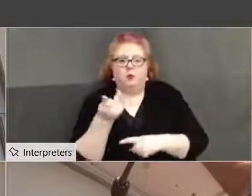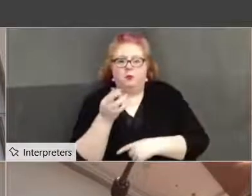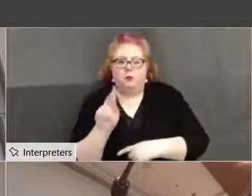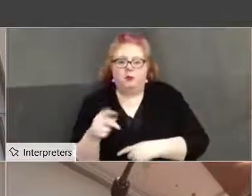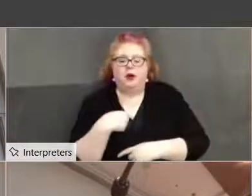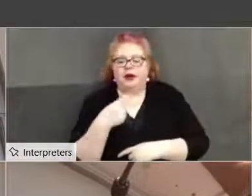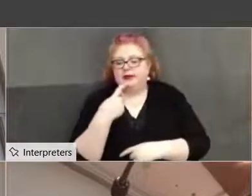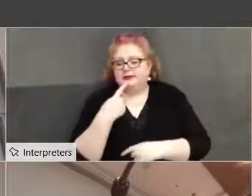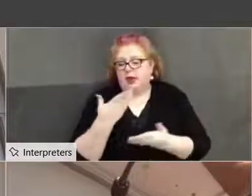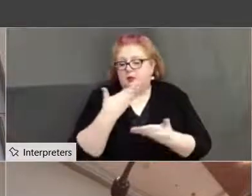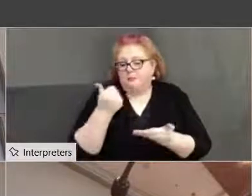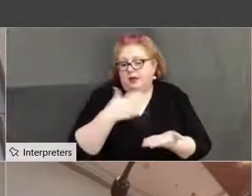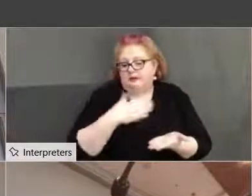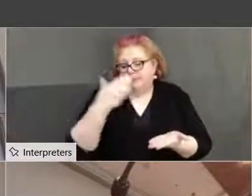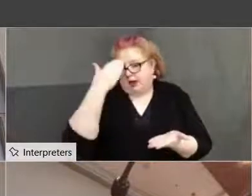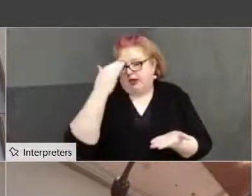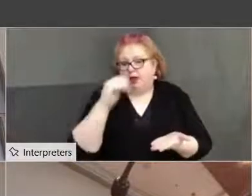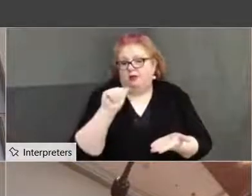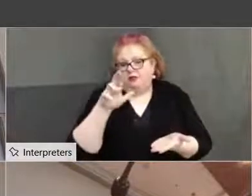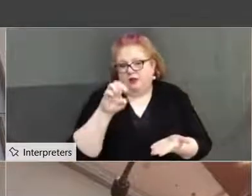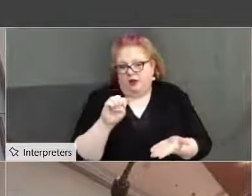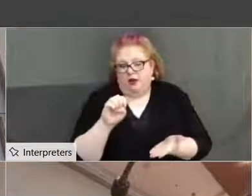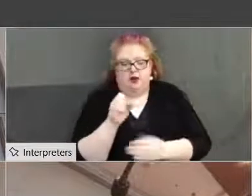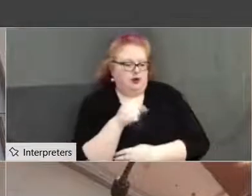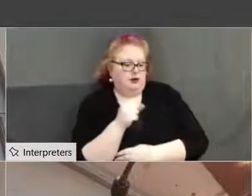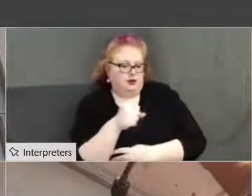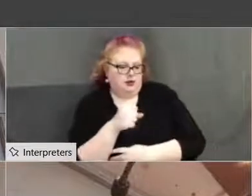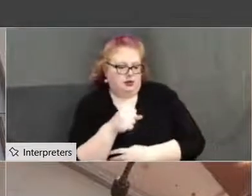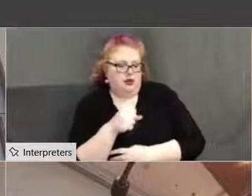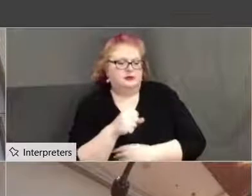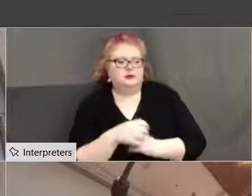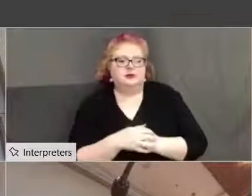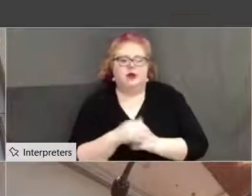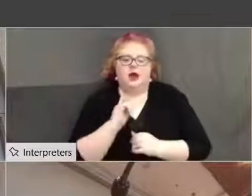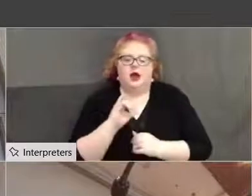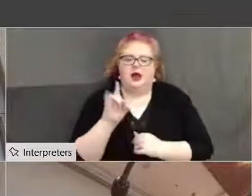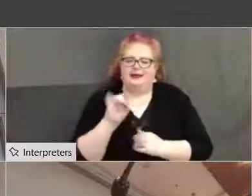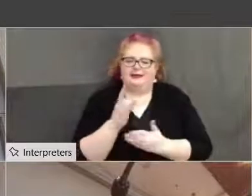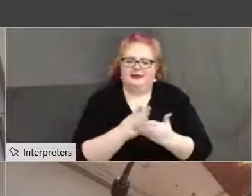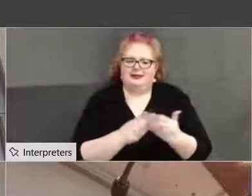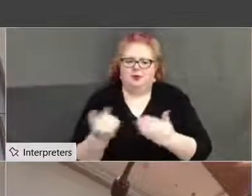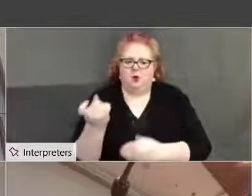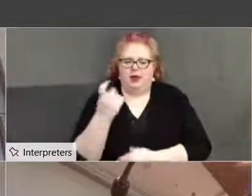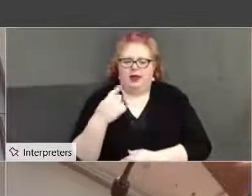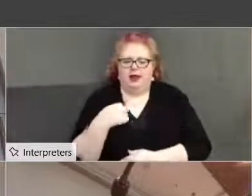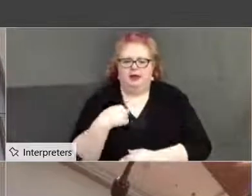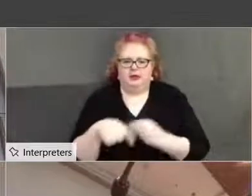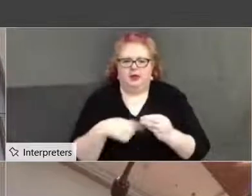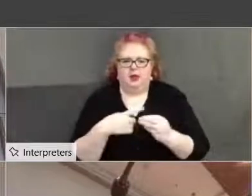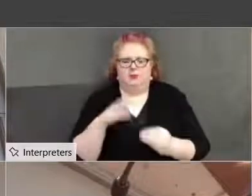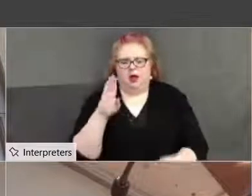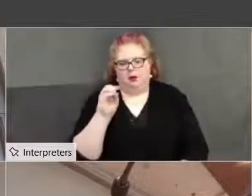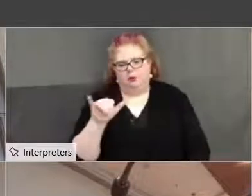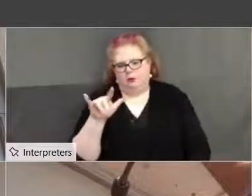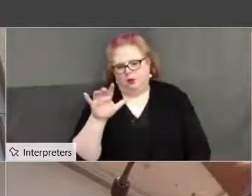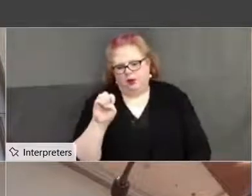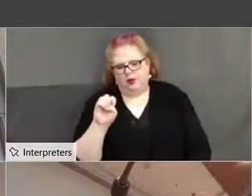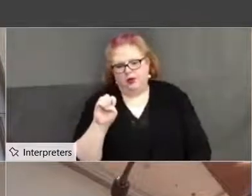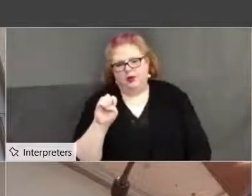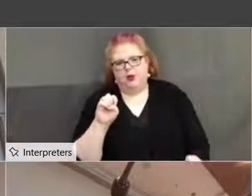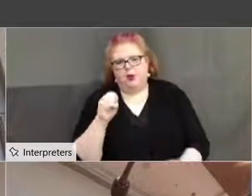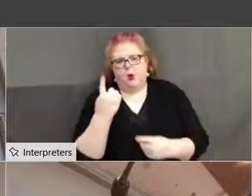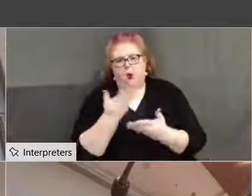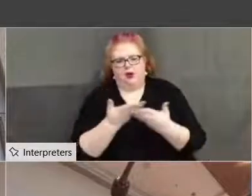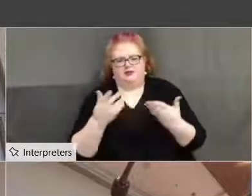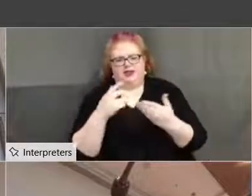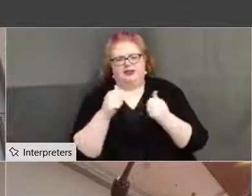They are. And I did get a question about Boyle. There was something going on with one of the pavilions. I know we